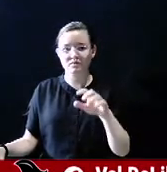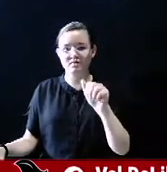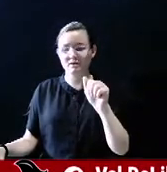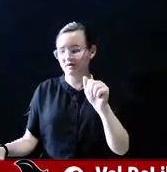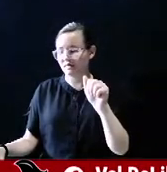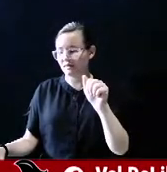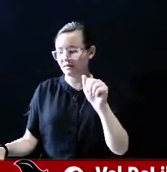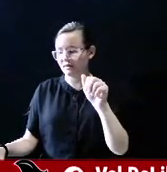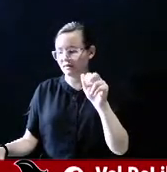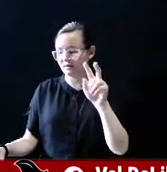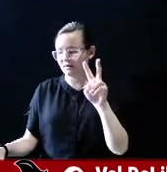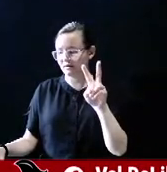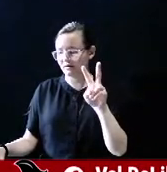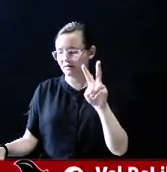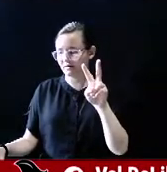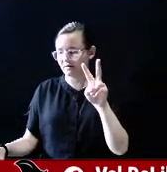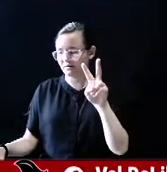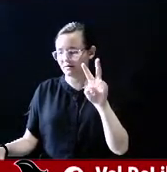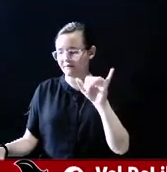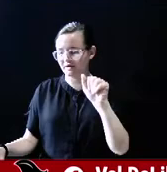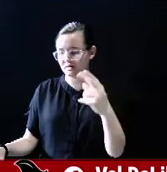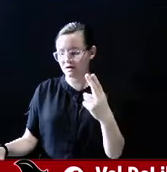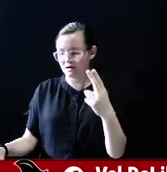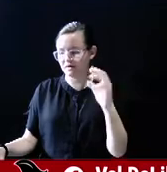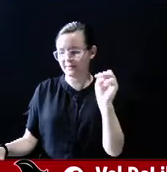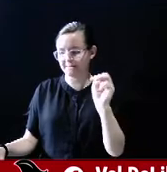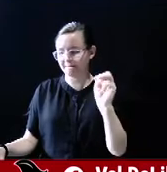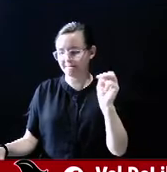Avia Annette Munoz.